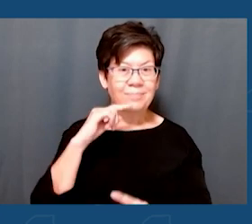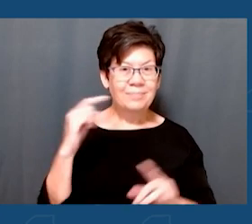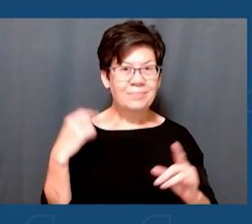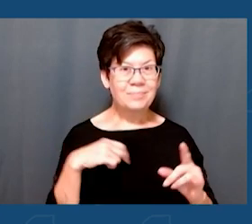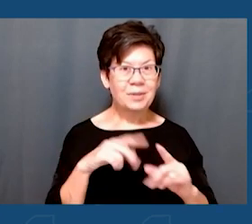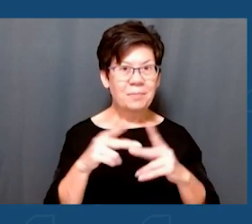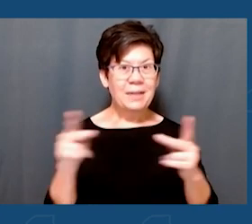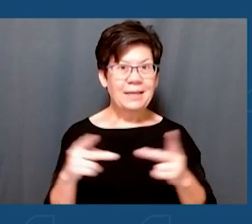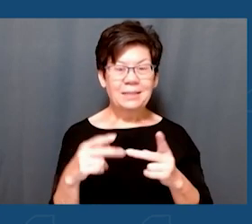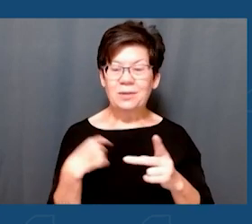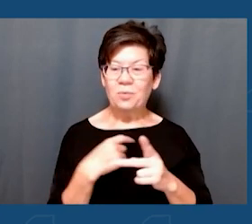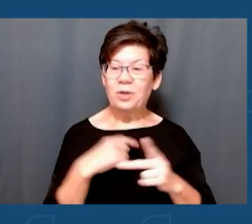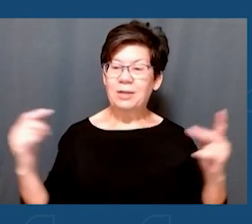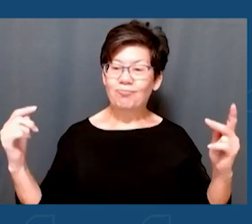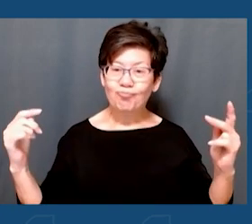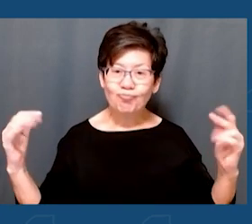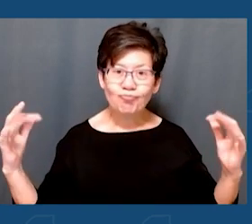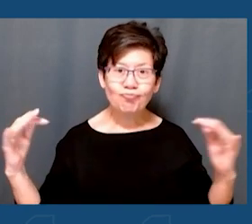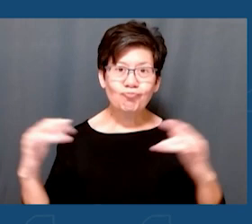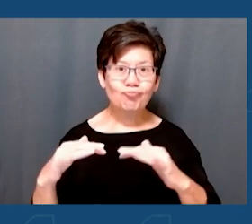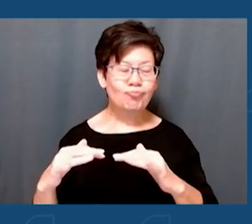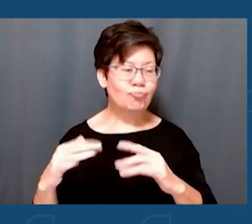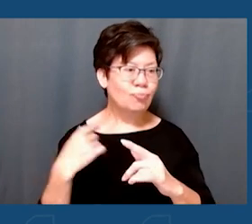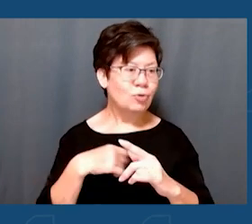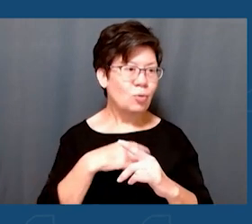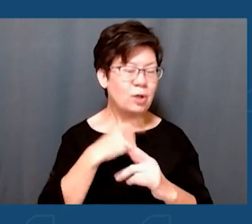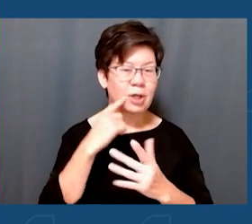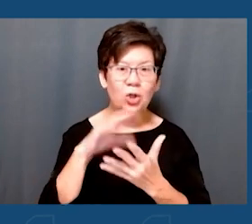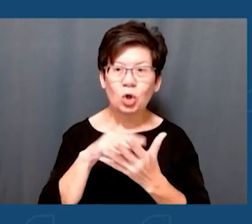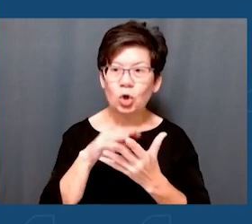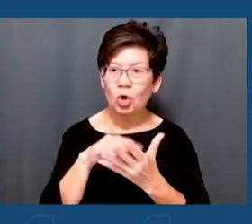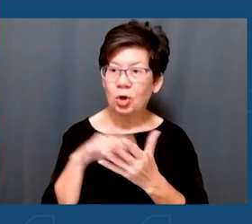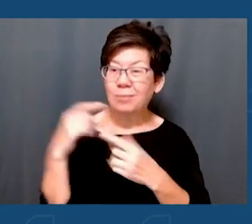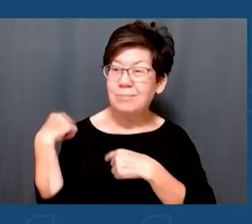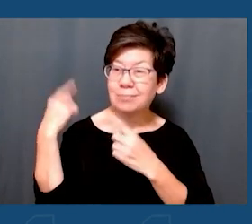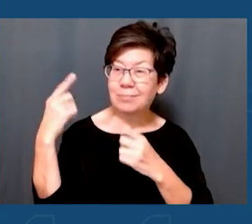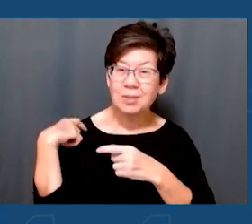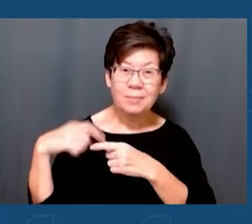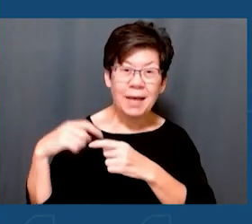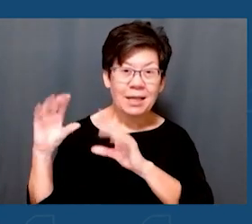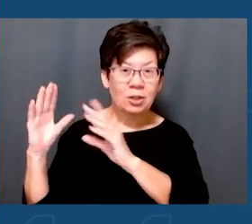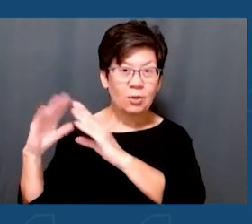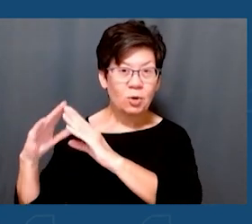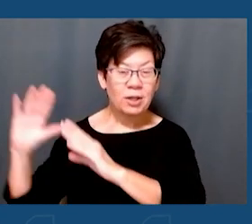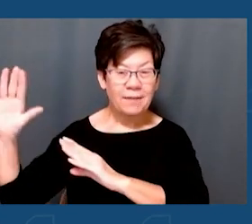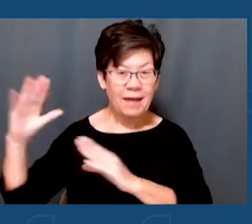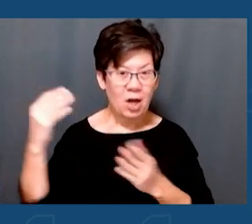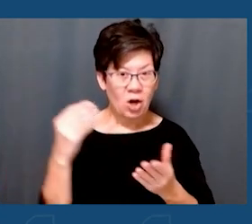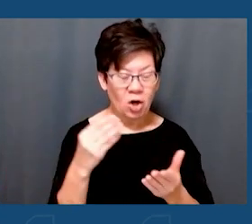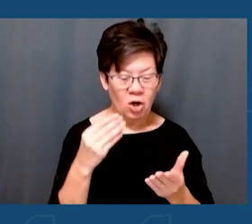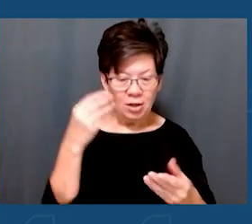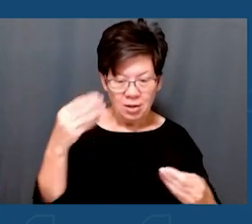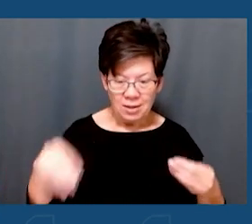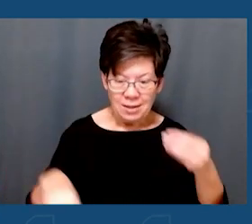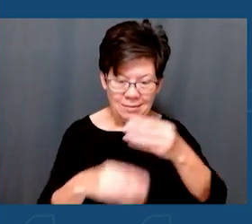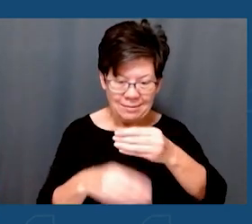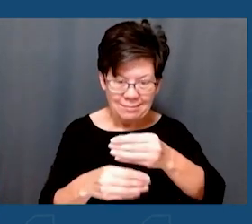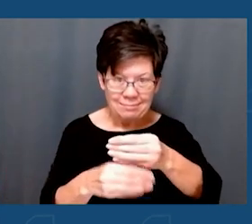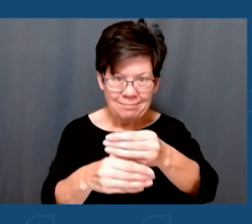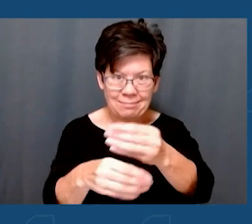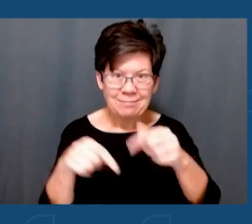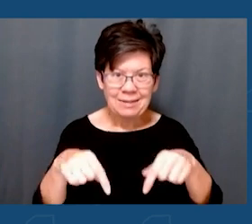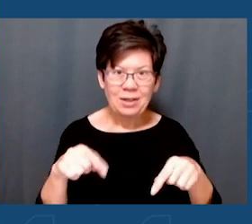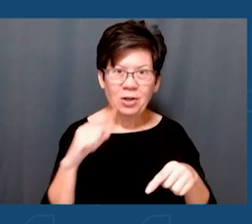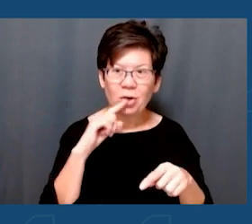the great contributions of the Hispanic community, but also not just learn about the past, but celebrate